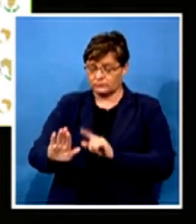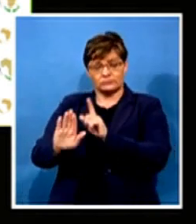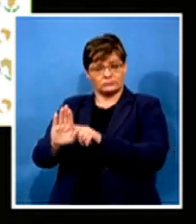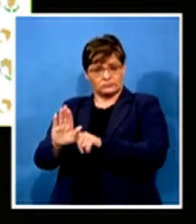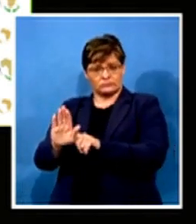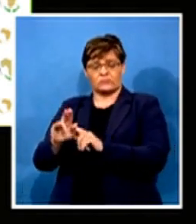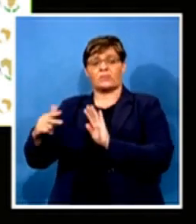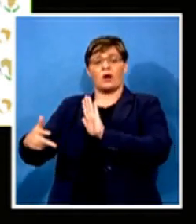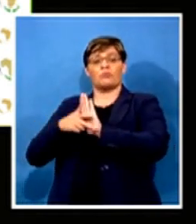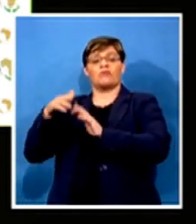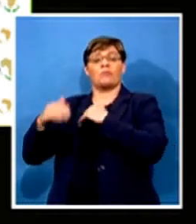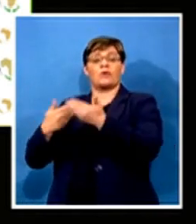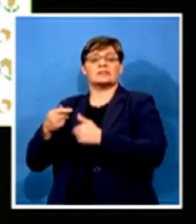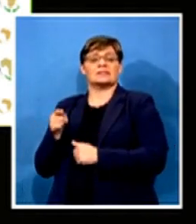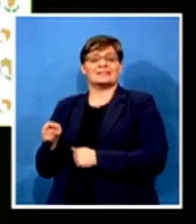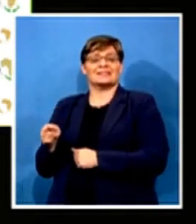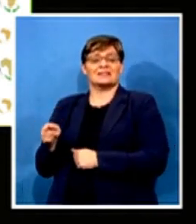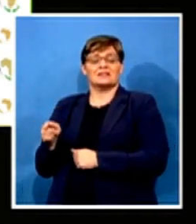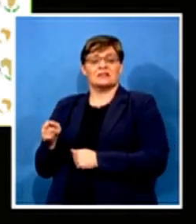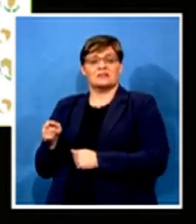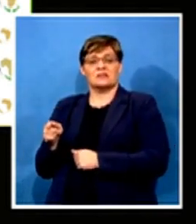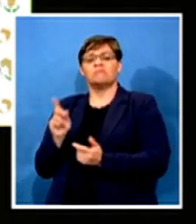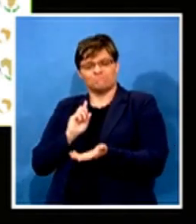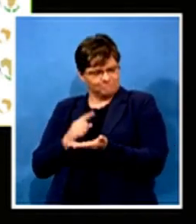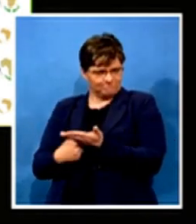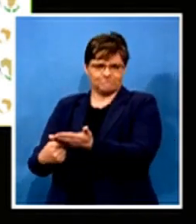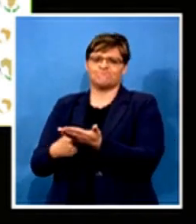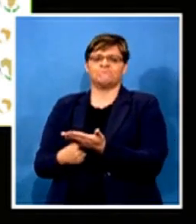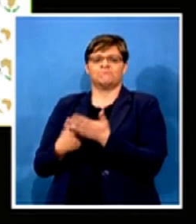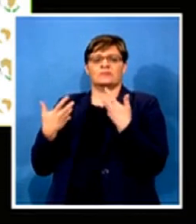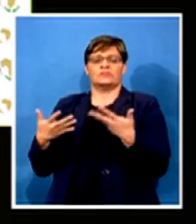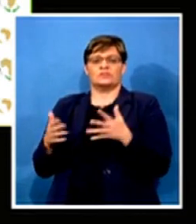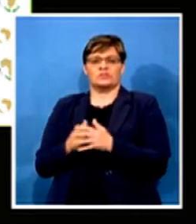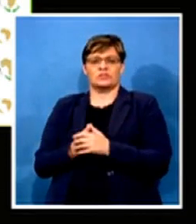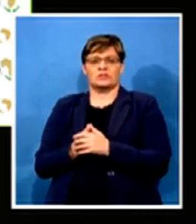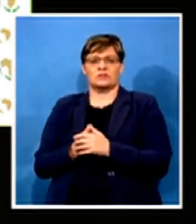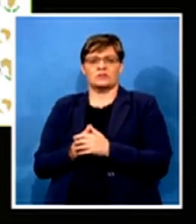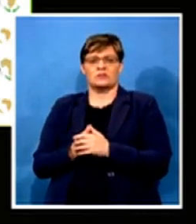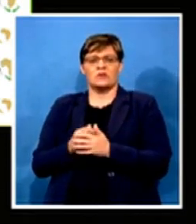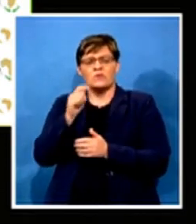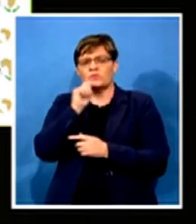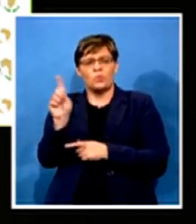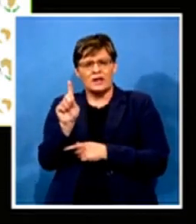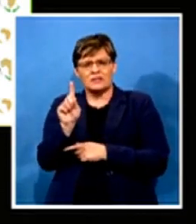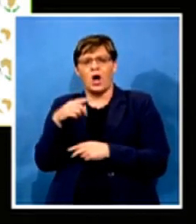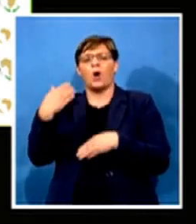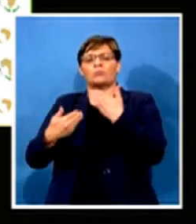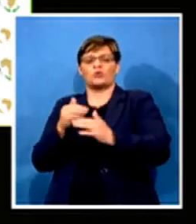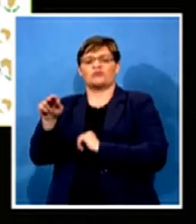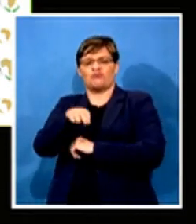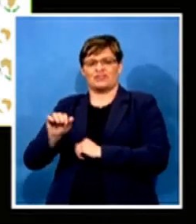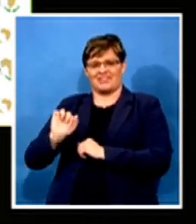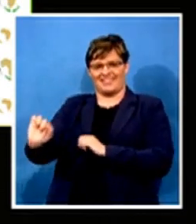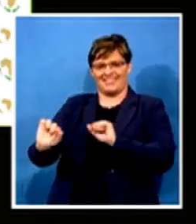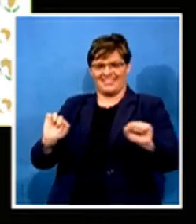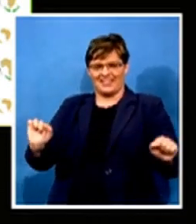we have discussed and agreed that we should use regional processes. That is, work closely with the WHO AVARAT system, which